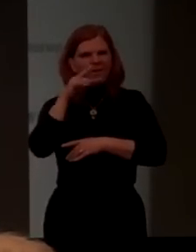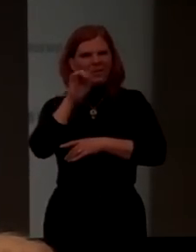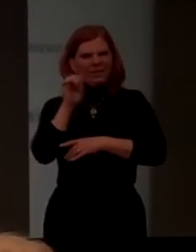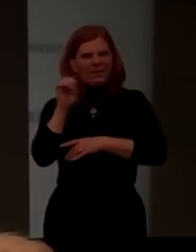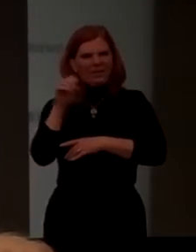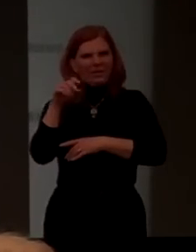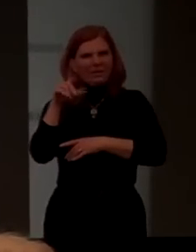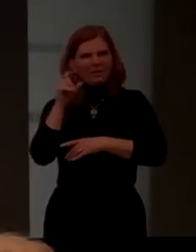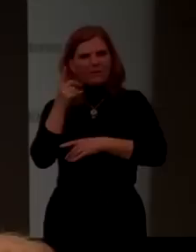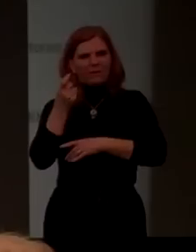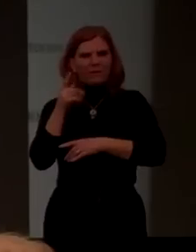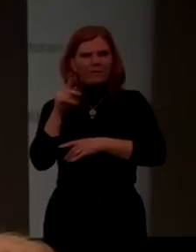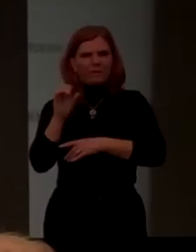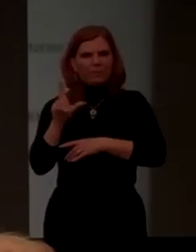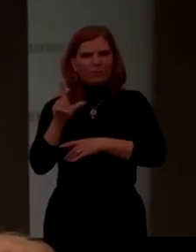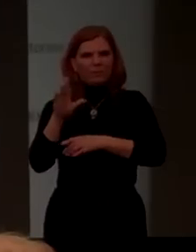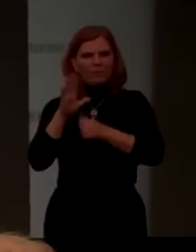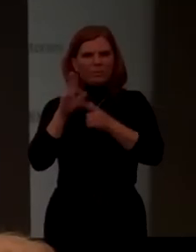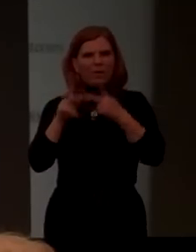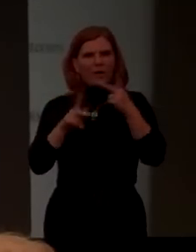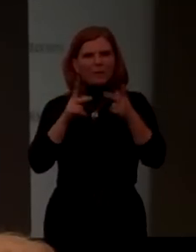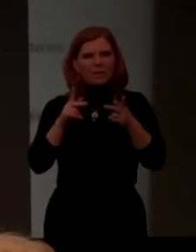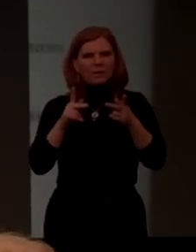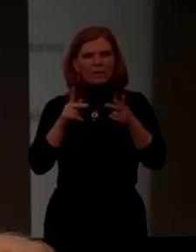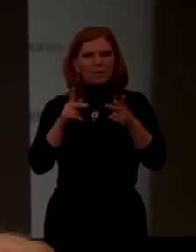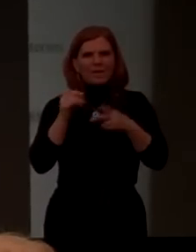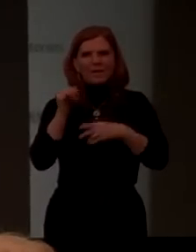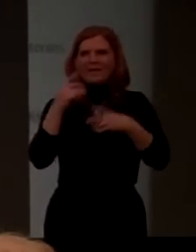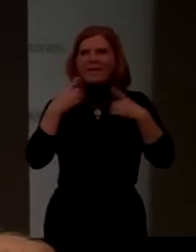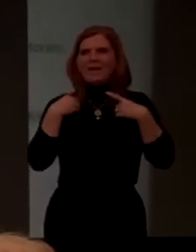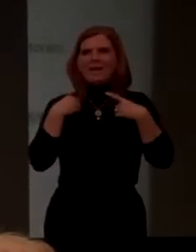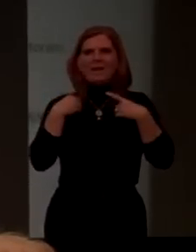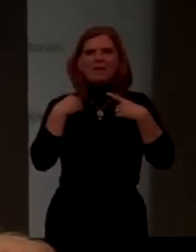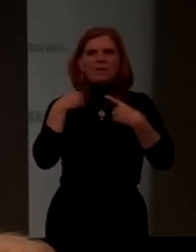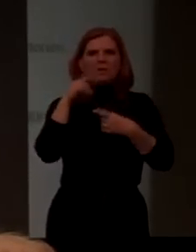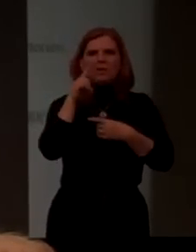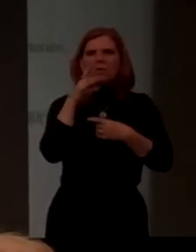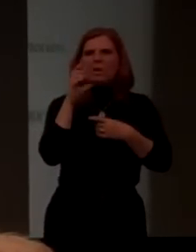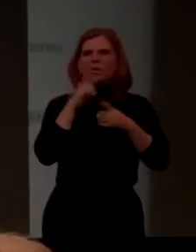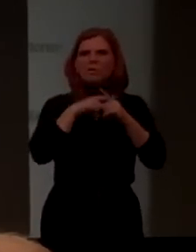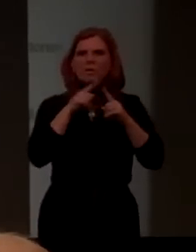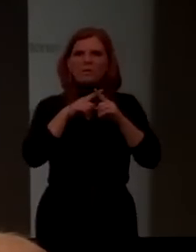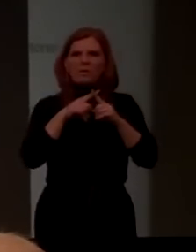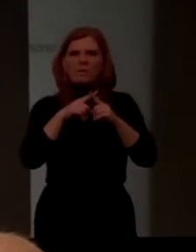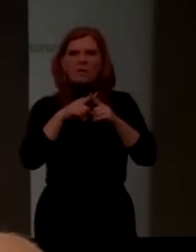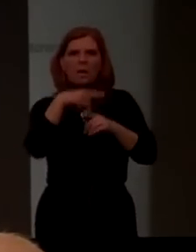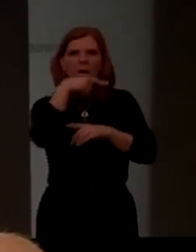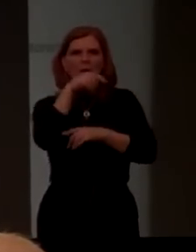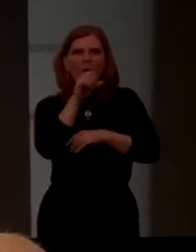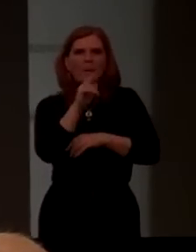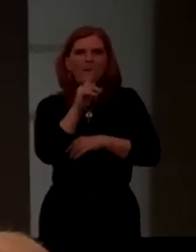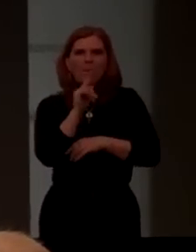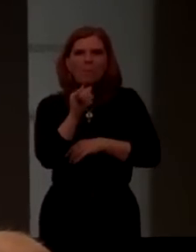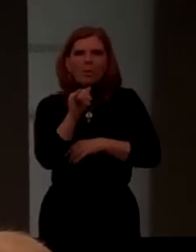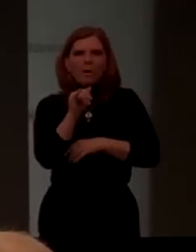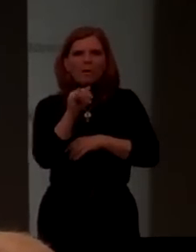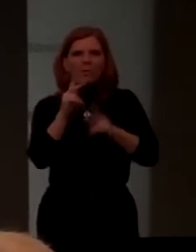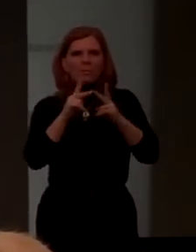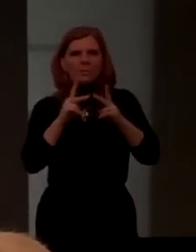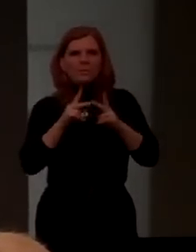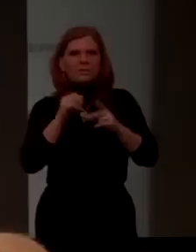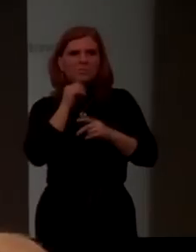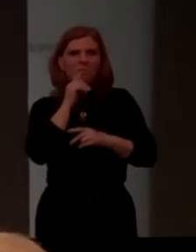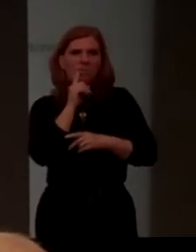Liverpool's population. There had been at one time 200 different potteries. I don't know if East Liverpool has